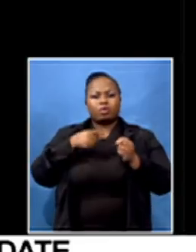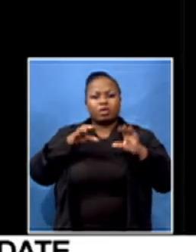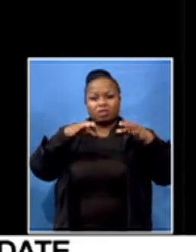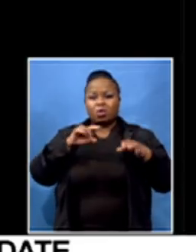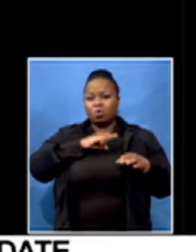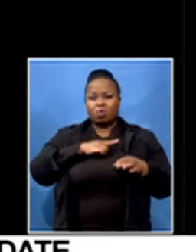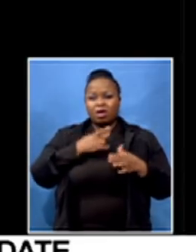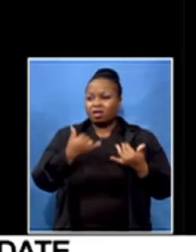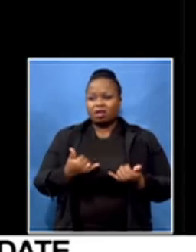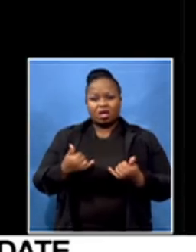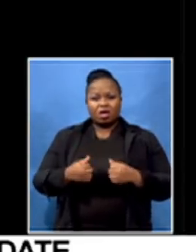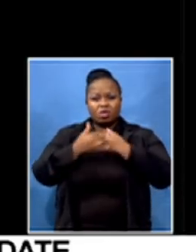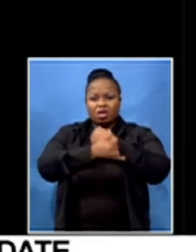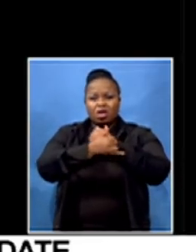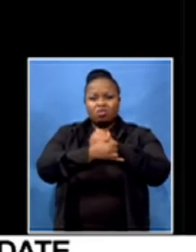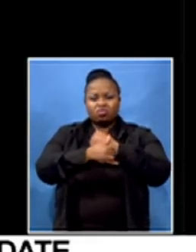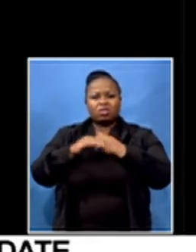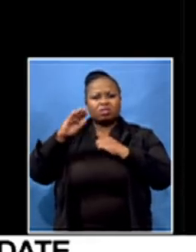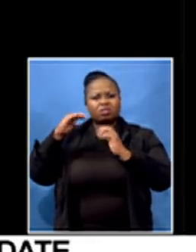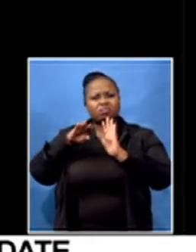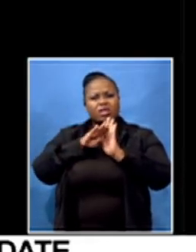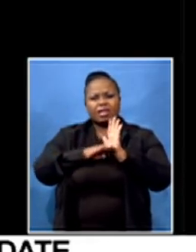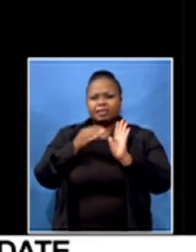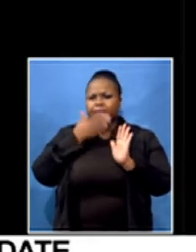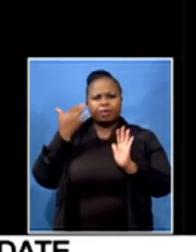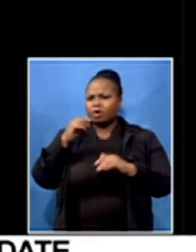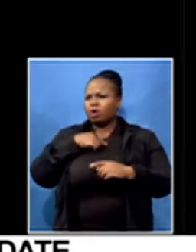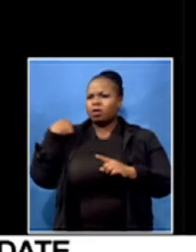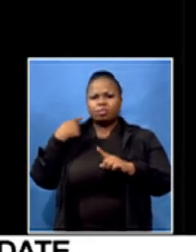been supplied with such a list up to now? Thank you.